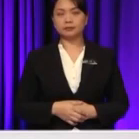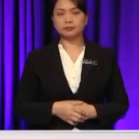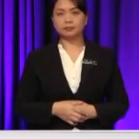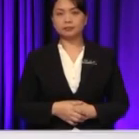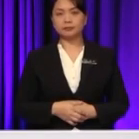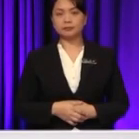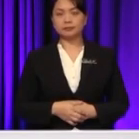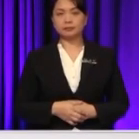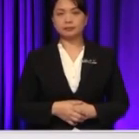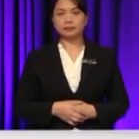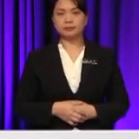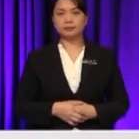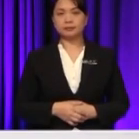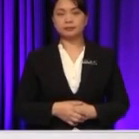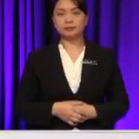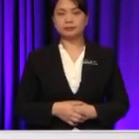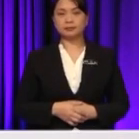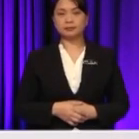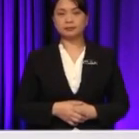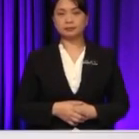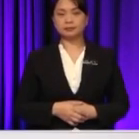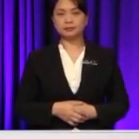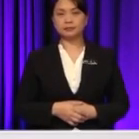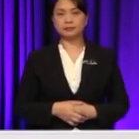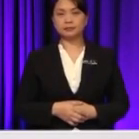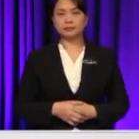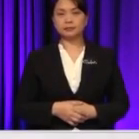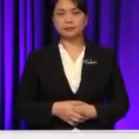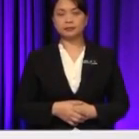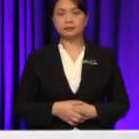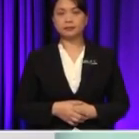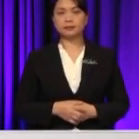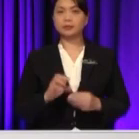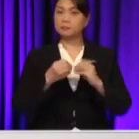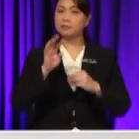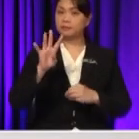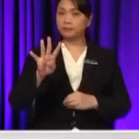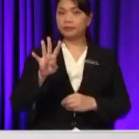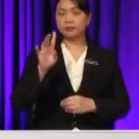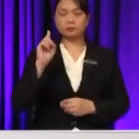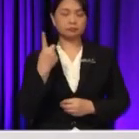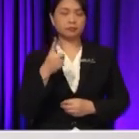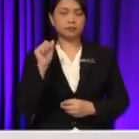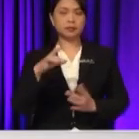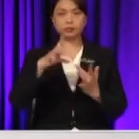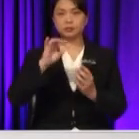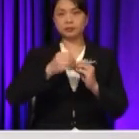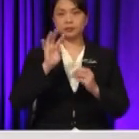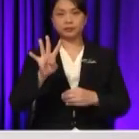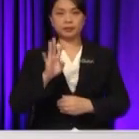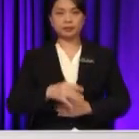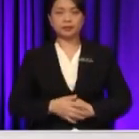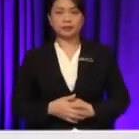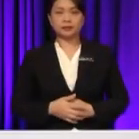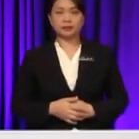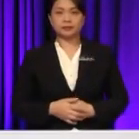Okay, Sharifa. So I think you are left with only one number, yes, which is number four. No option. Mm-hmm. Okay. So and why don't we see? Adjective